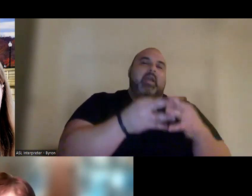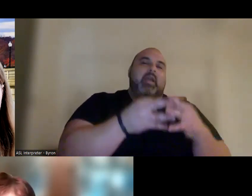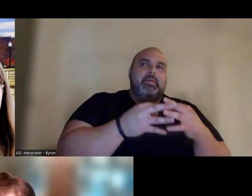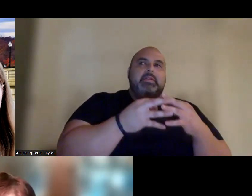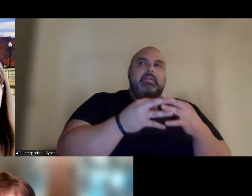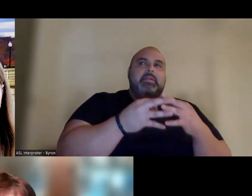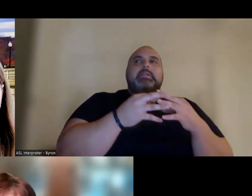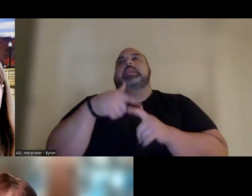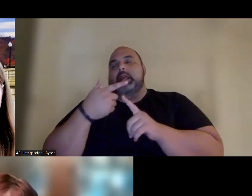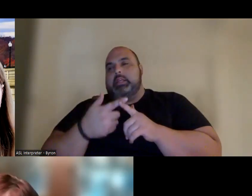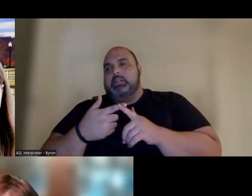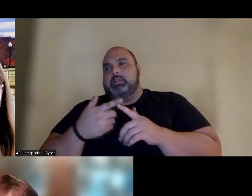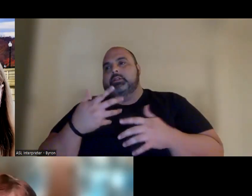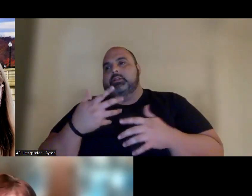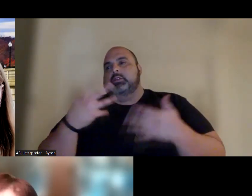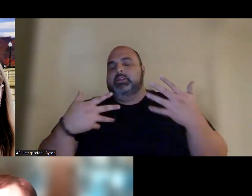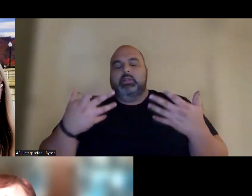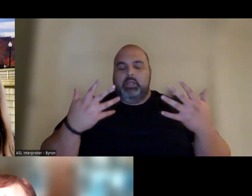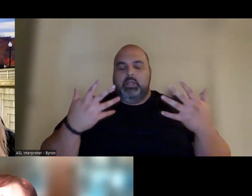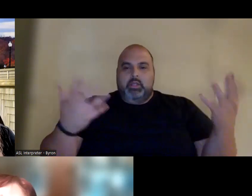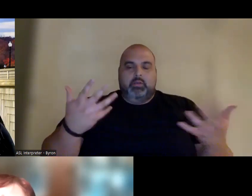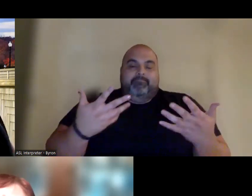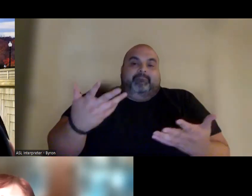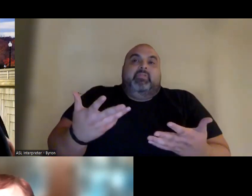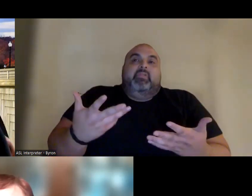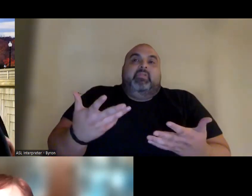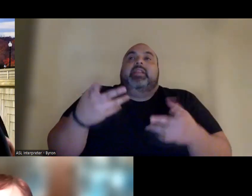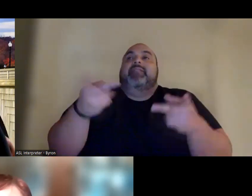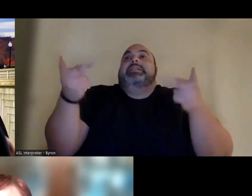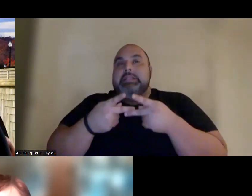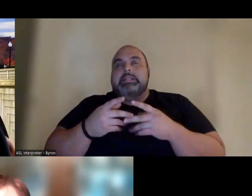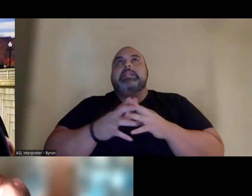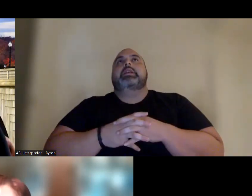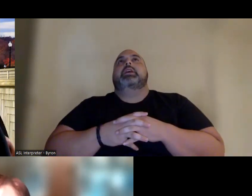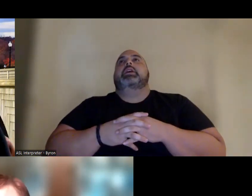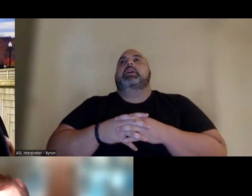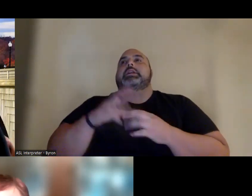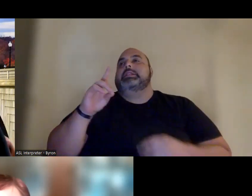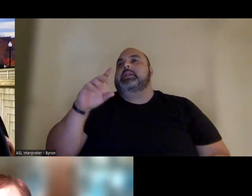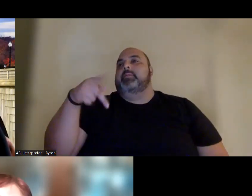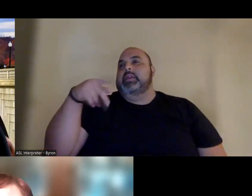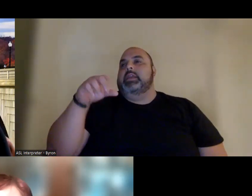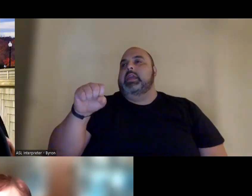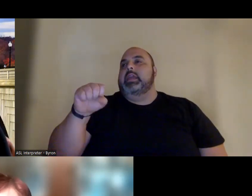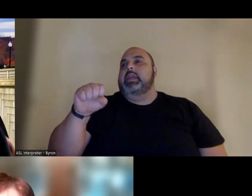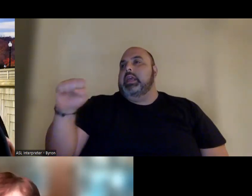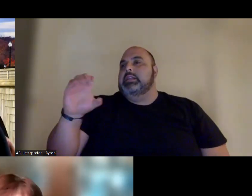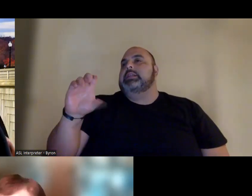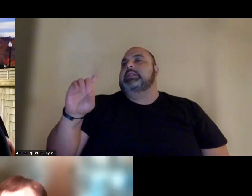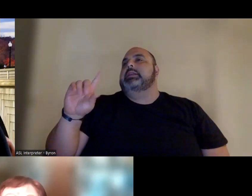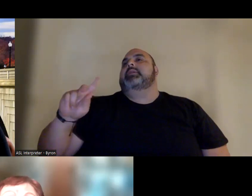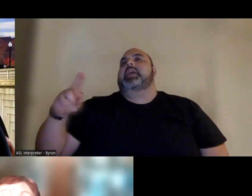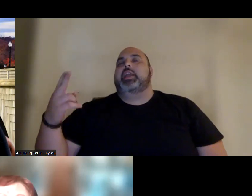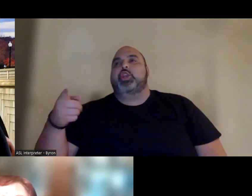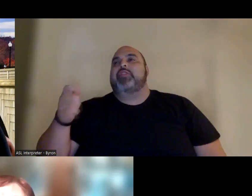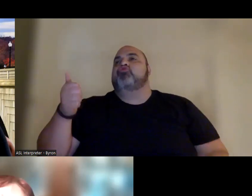the facilities and DPSS, CDPH, and so forth, just trying to,